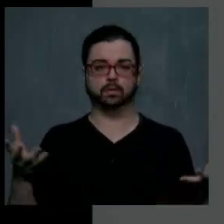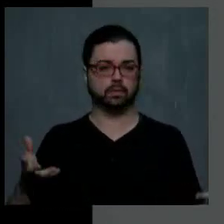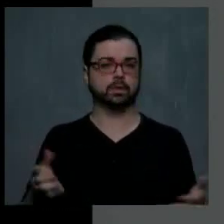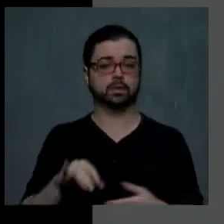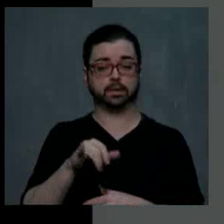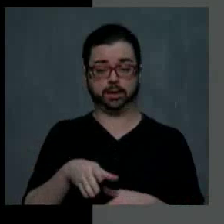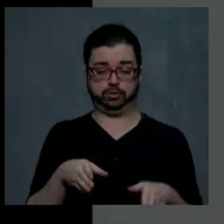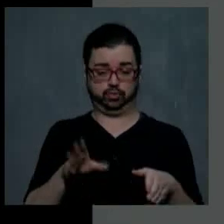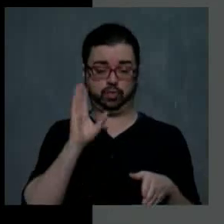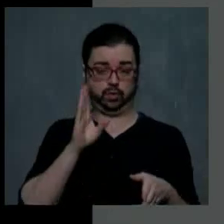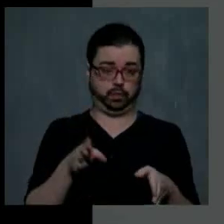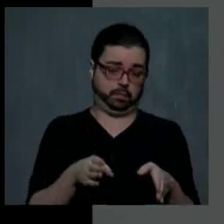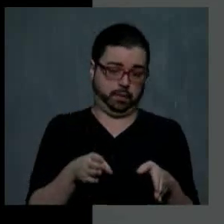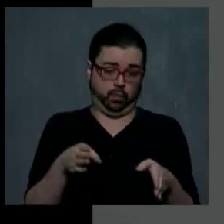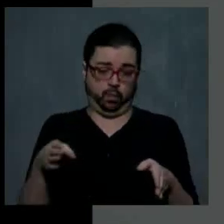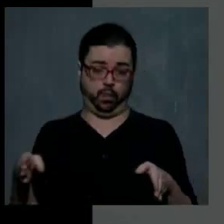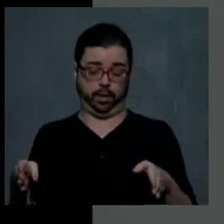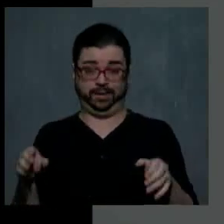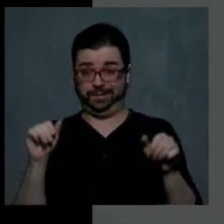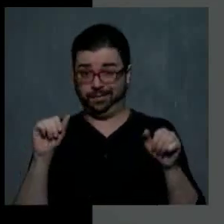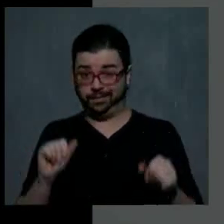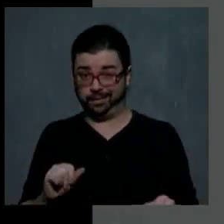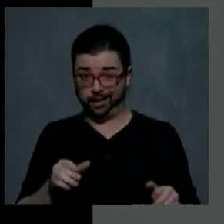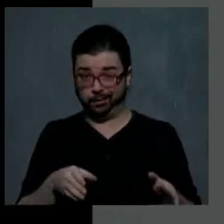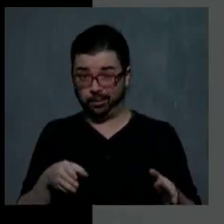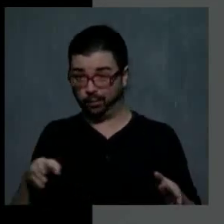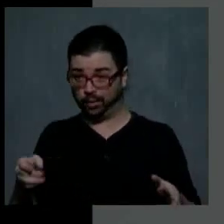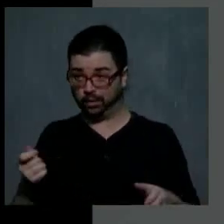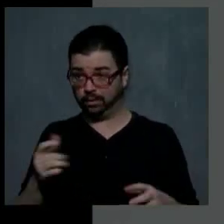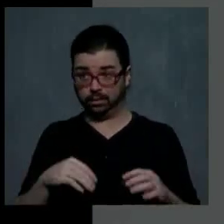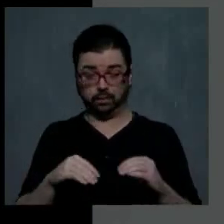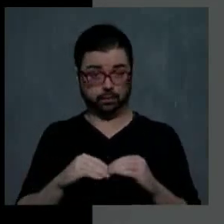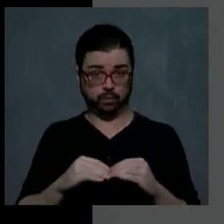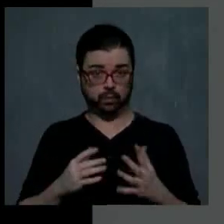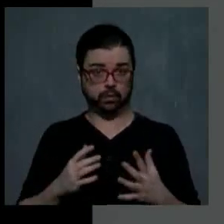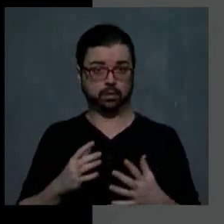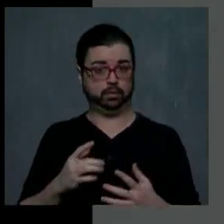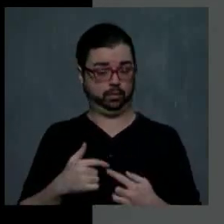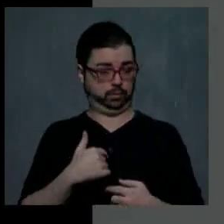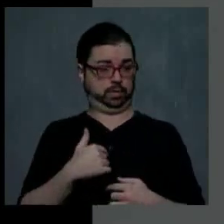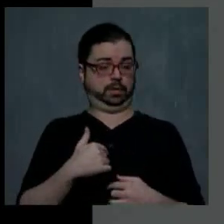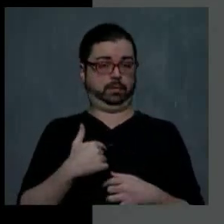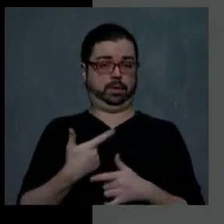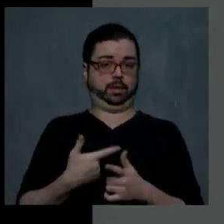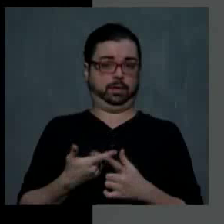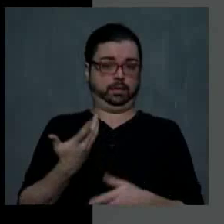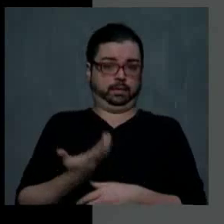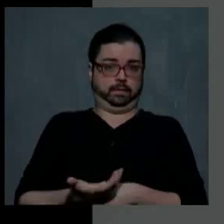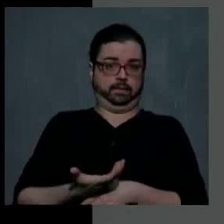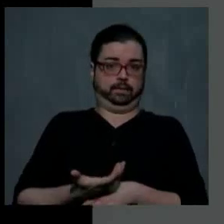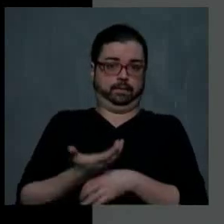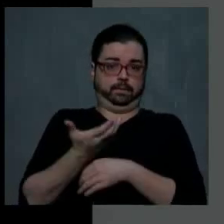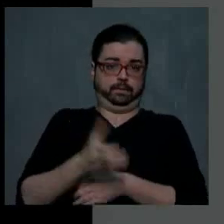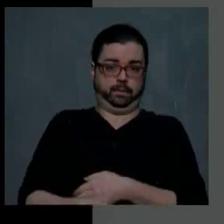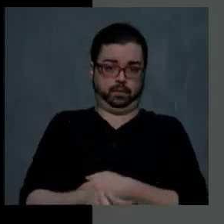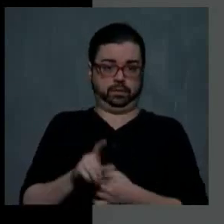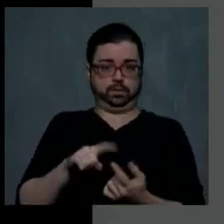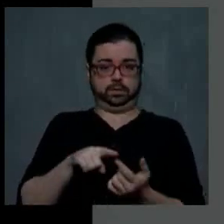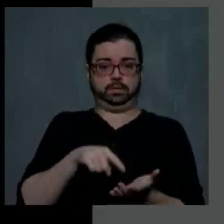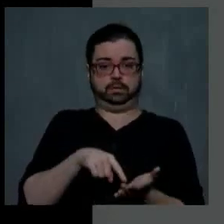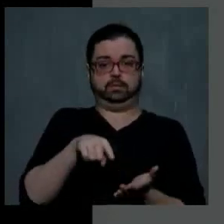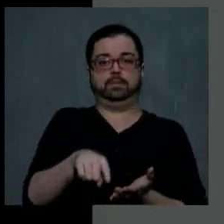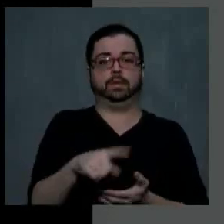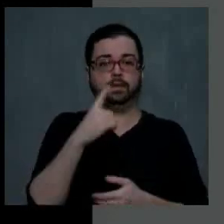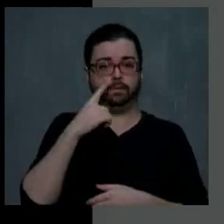be widened, that can be widened a little more? Would I then be forced then to pay for